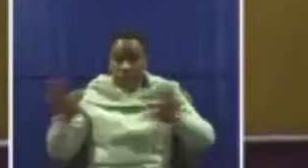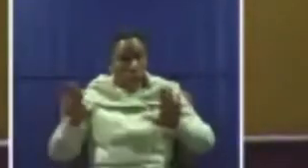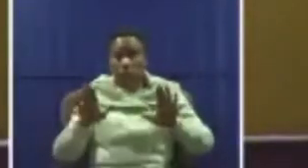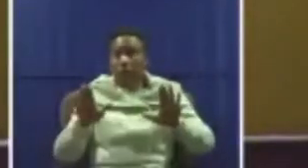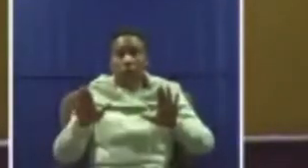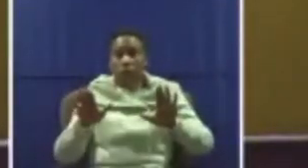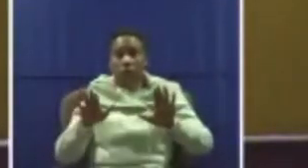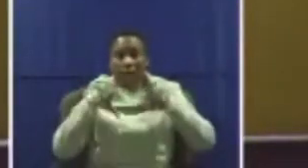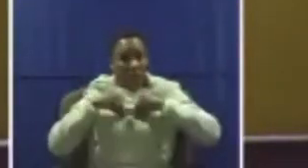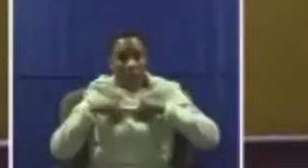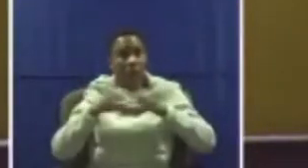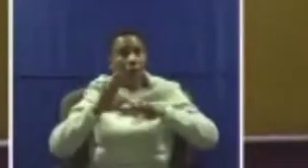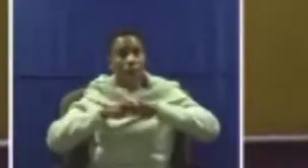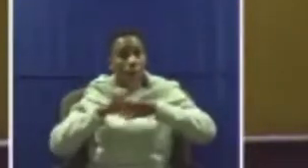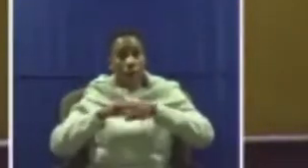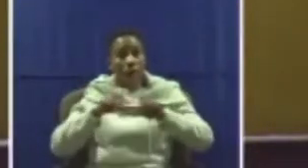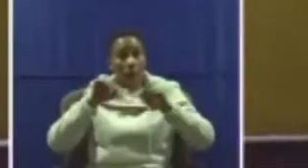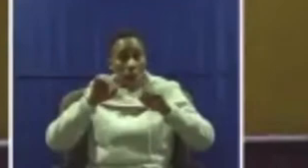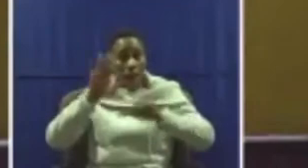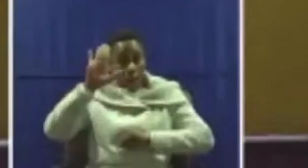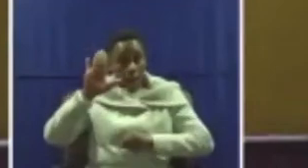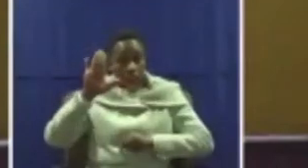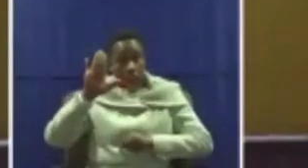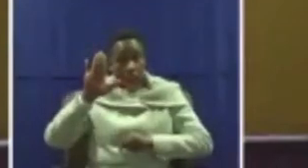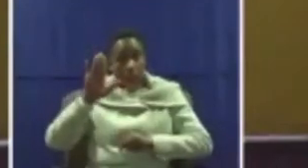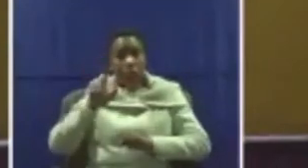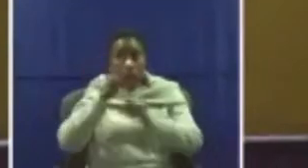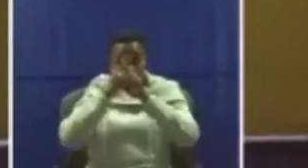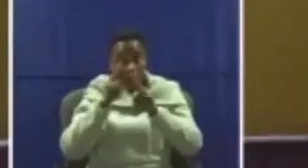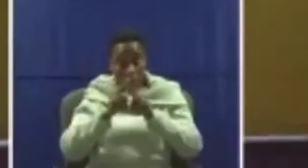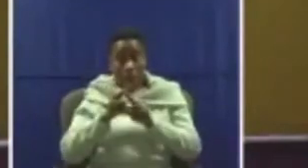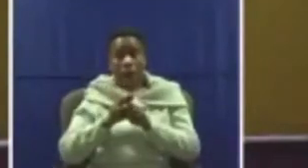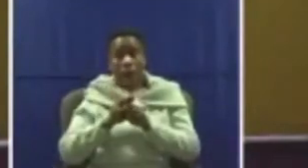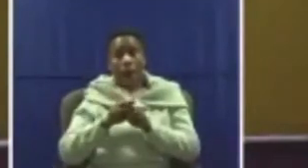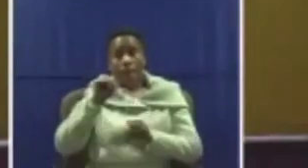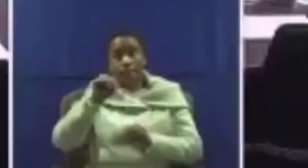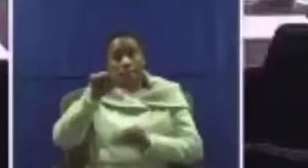more hands. Yes. Honorable Mandela, I'm not taking hands anymore.